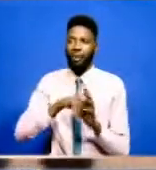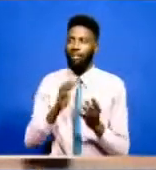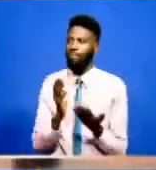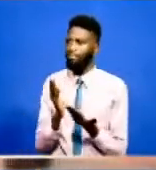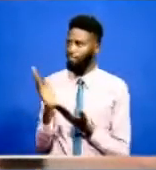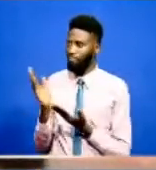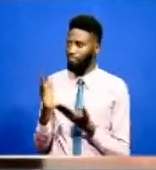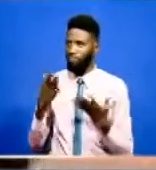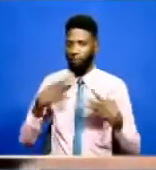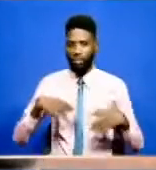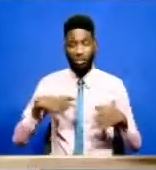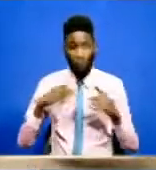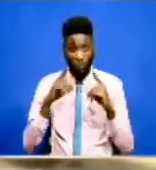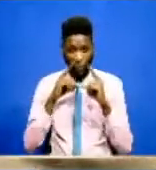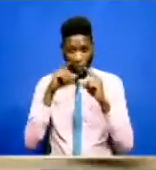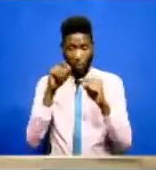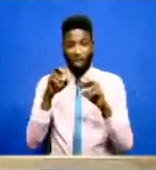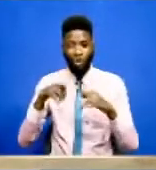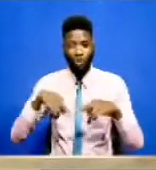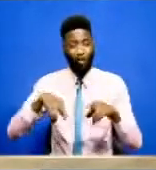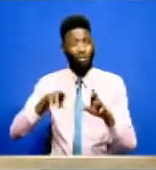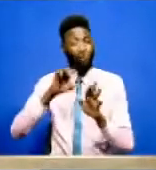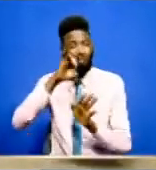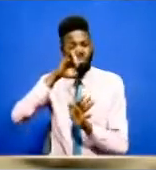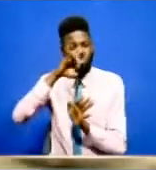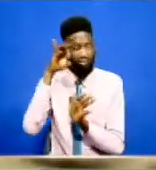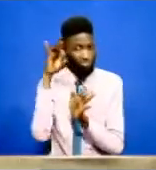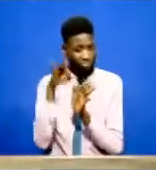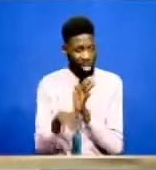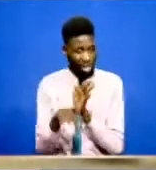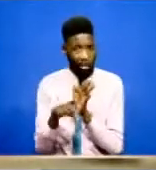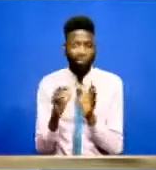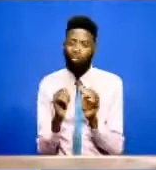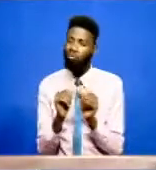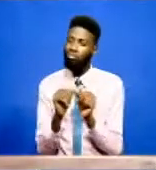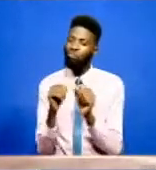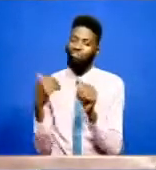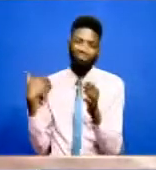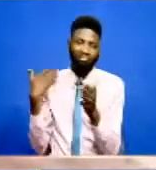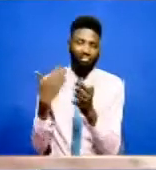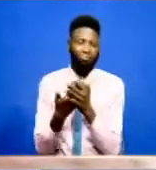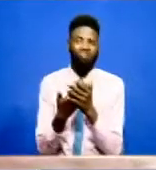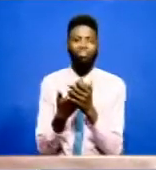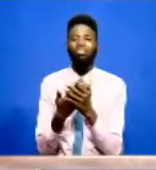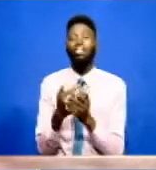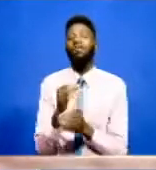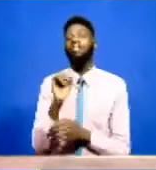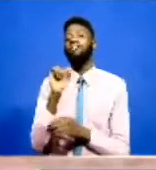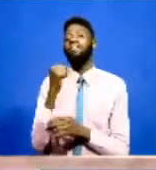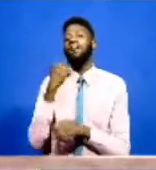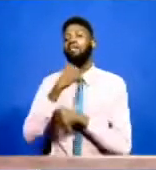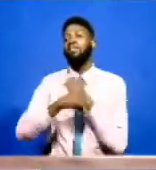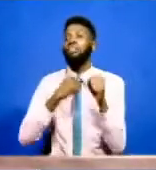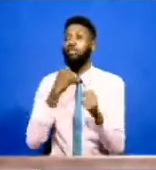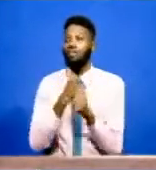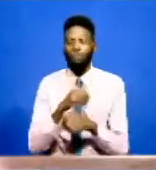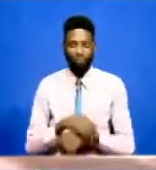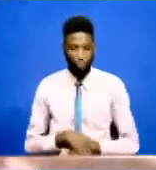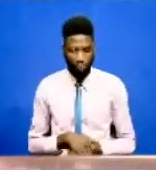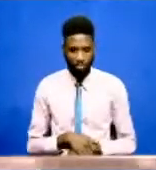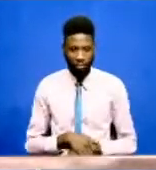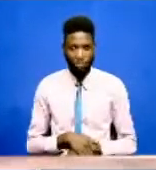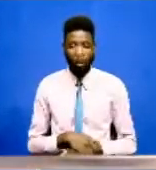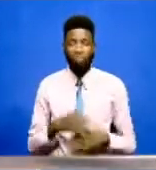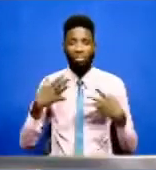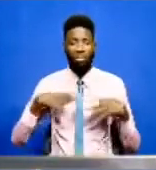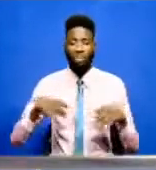The locals claim the deplorable road infrastructure has been in existence for the fifth year now. Locals say the state of